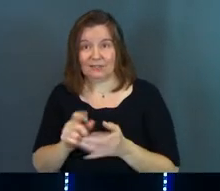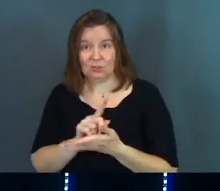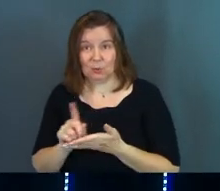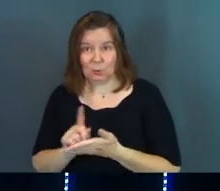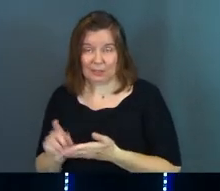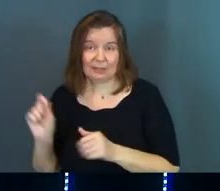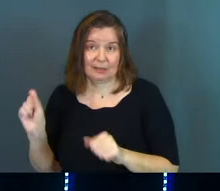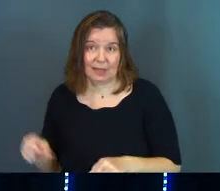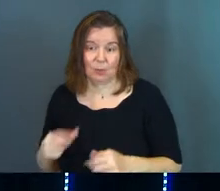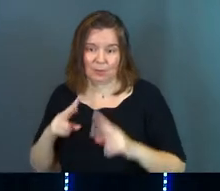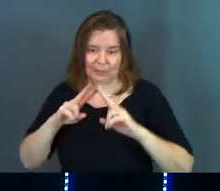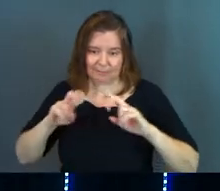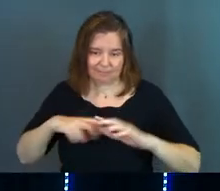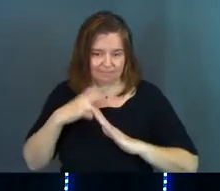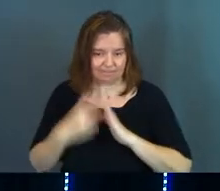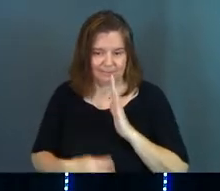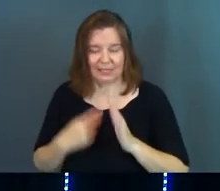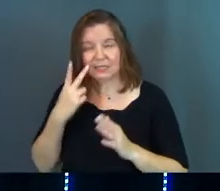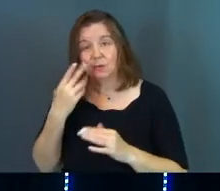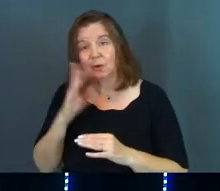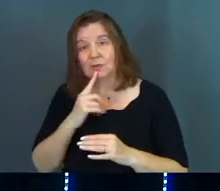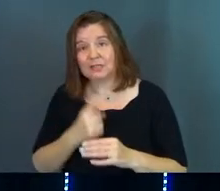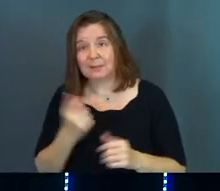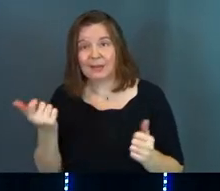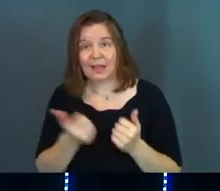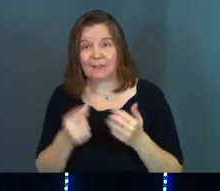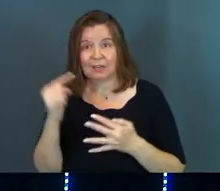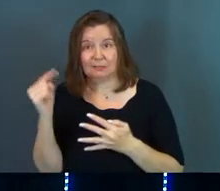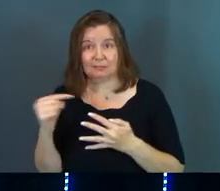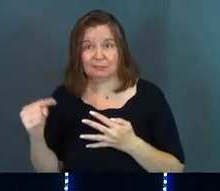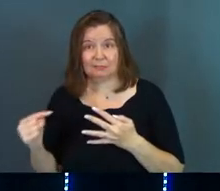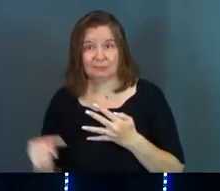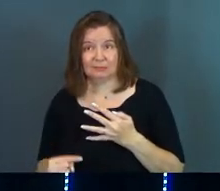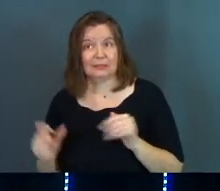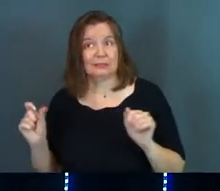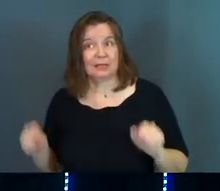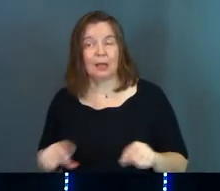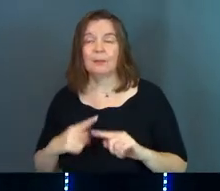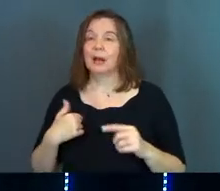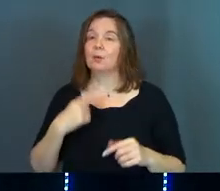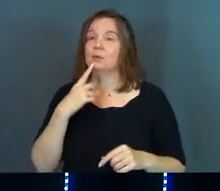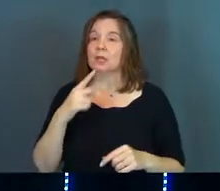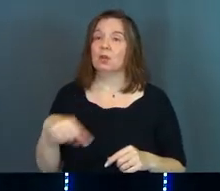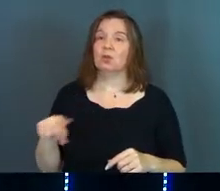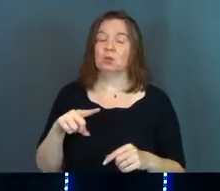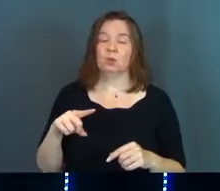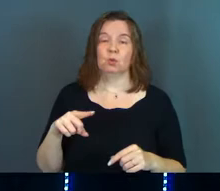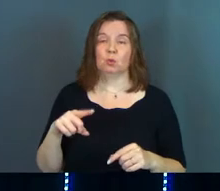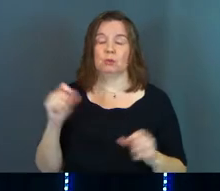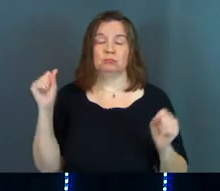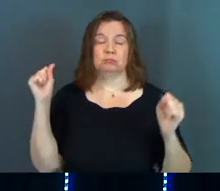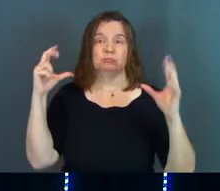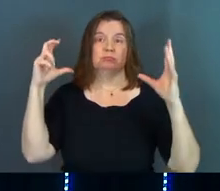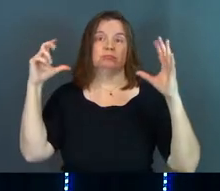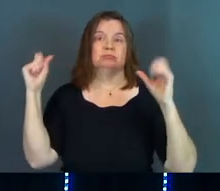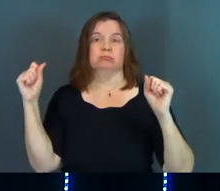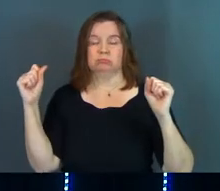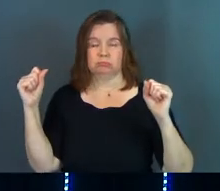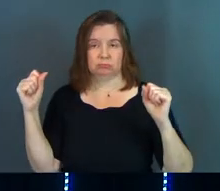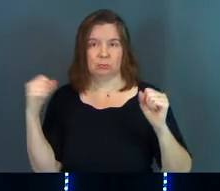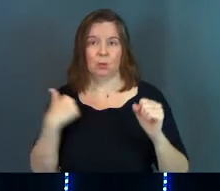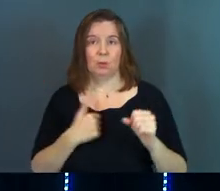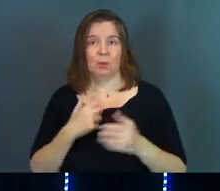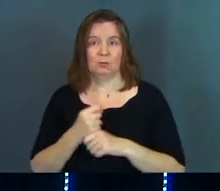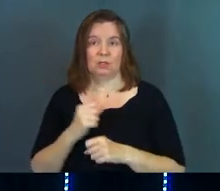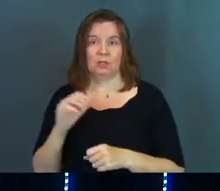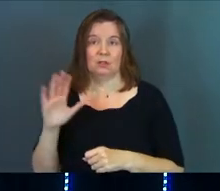week. Amen. We could dig in deep and see what God really says about every single one of those topics. But I will say, you guys blew us away.